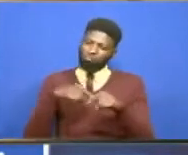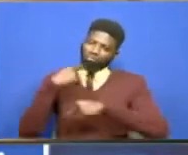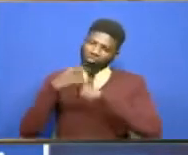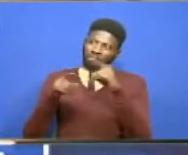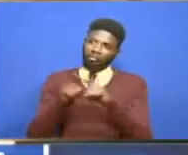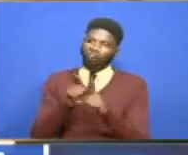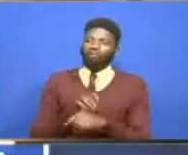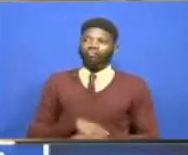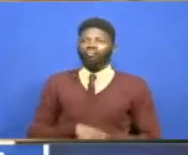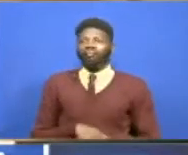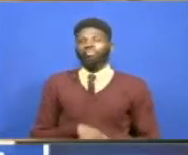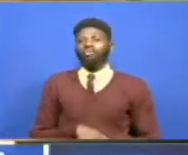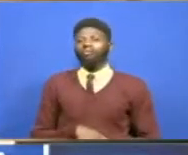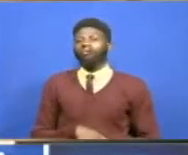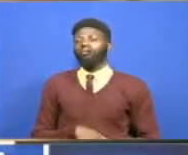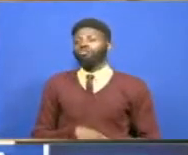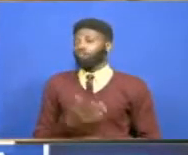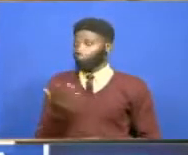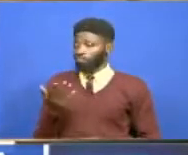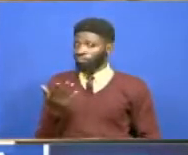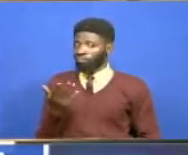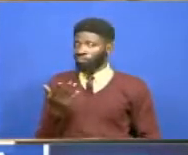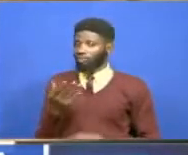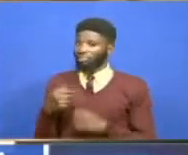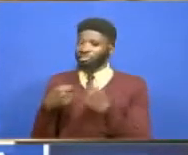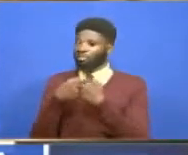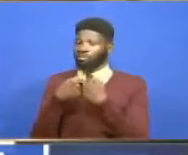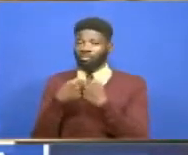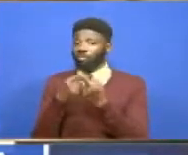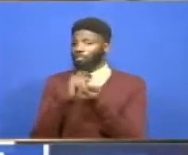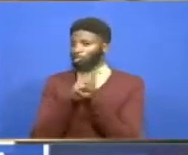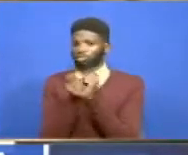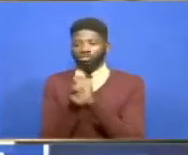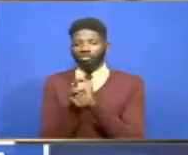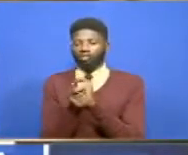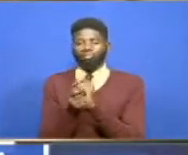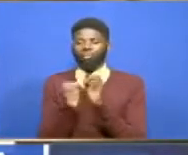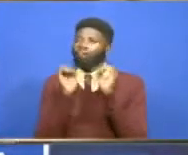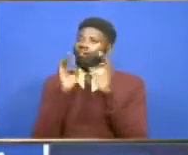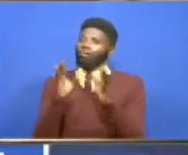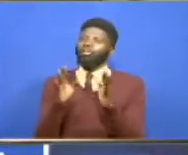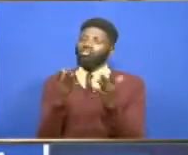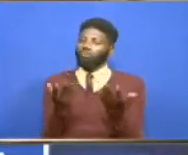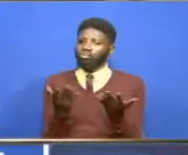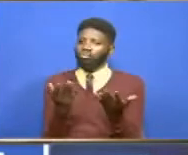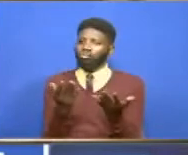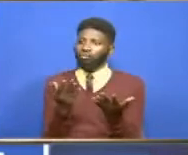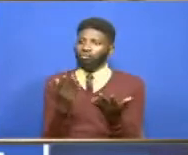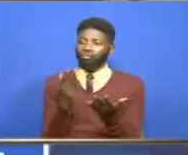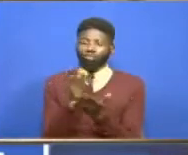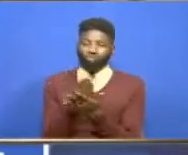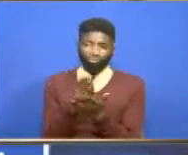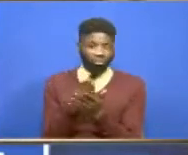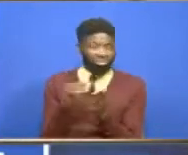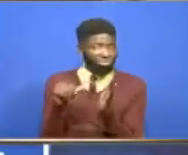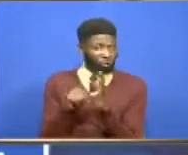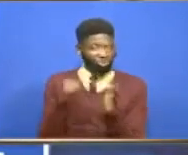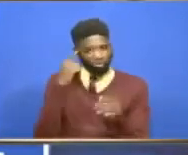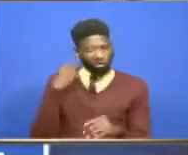So nothing really changes for us, to be honest. You know, like the Brizzo is important for us,